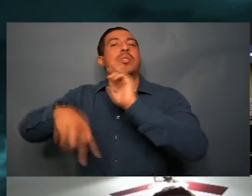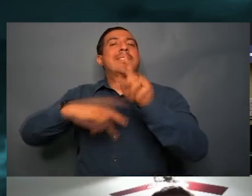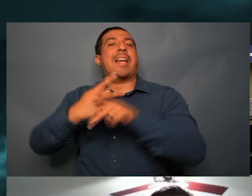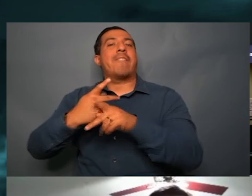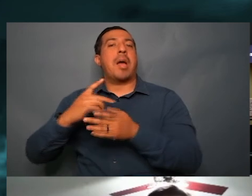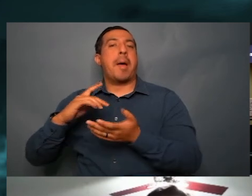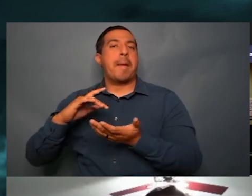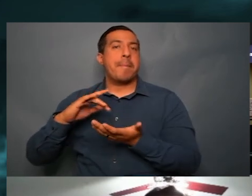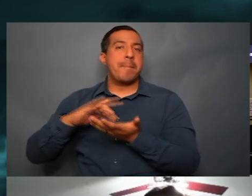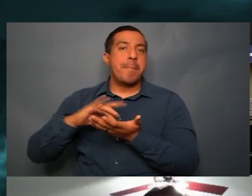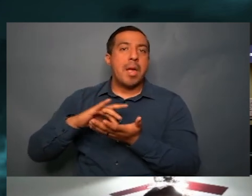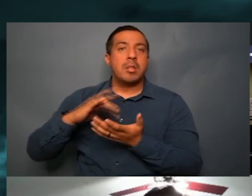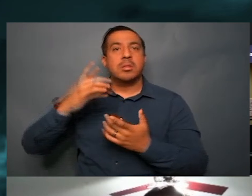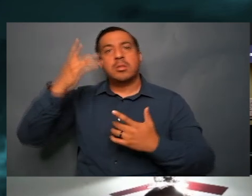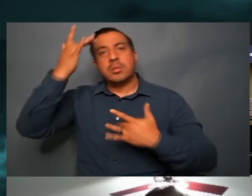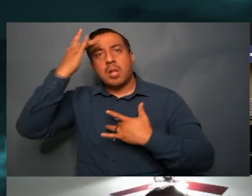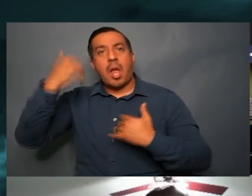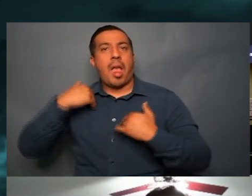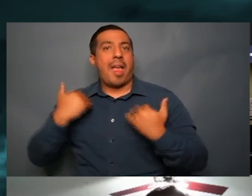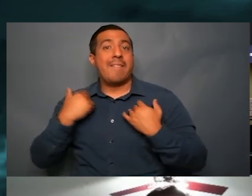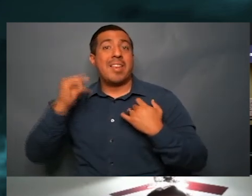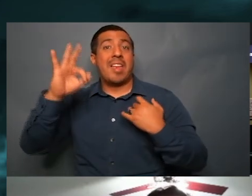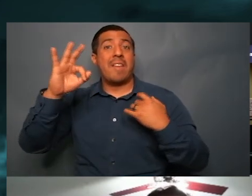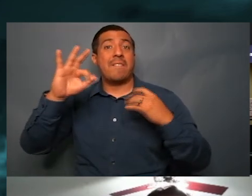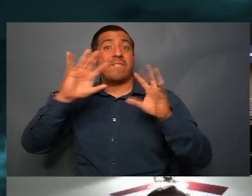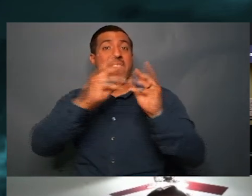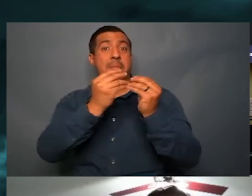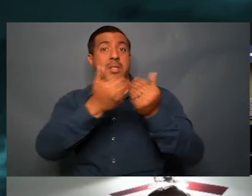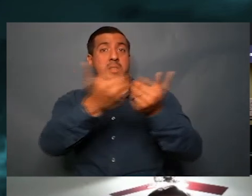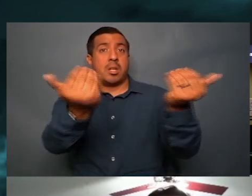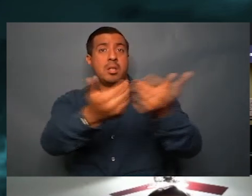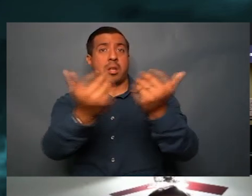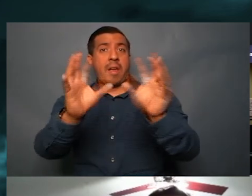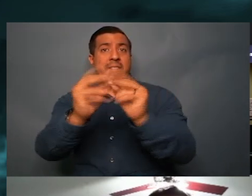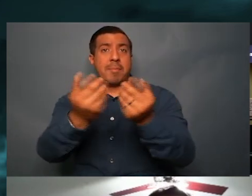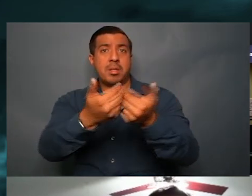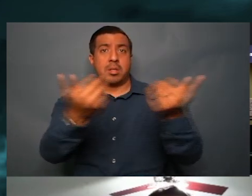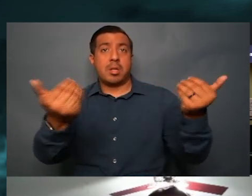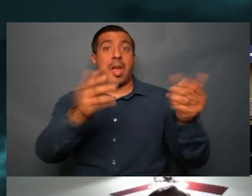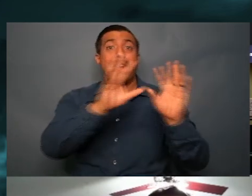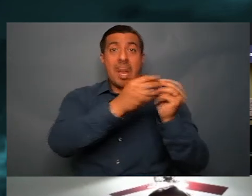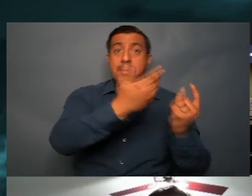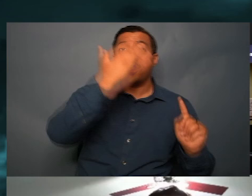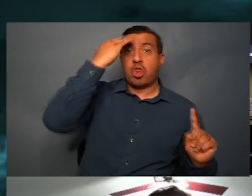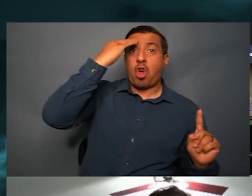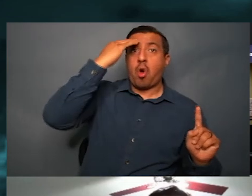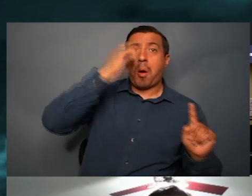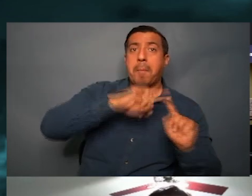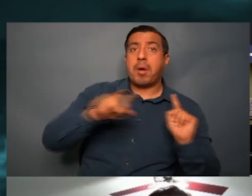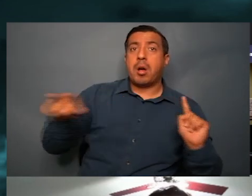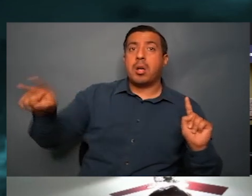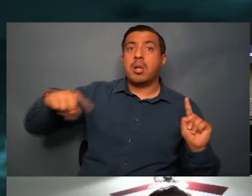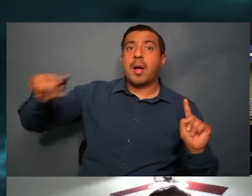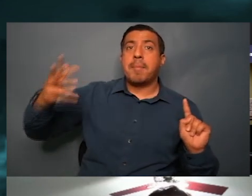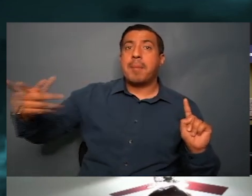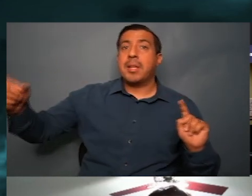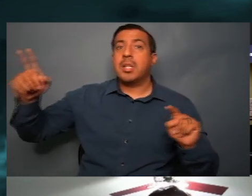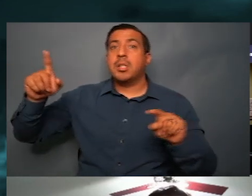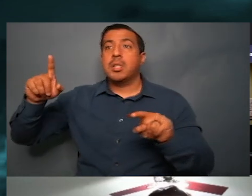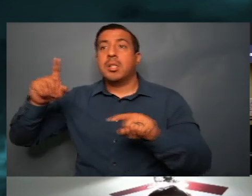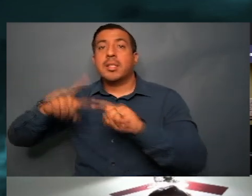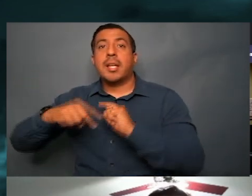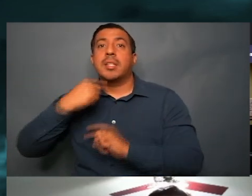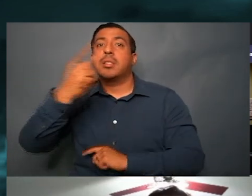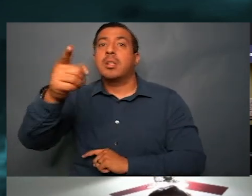people are sheltered or get separated from family members, their family members know it, but they don't may not be able to speak with you or tell you